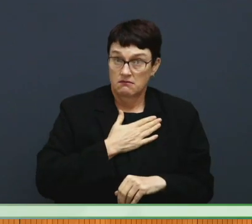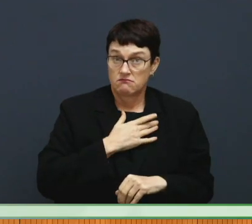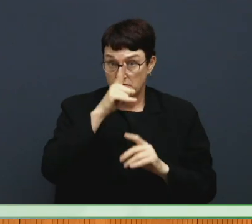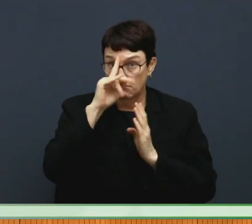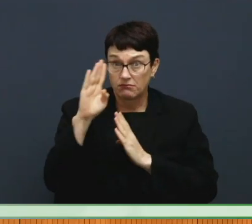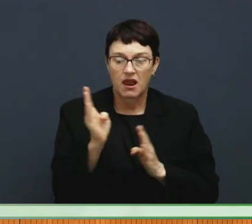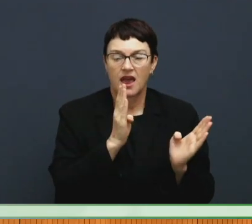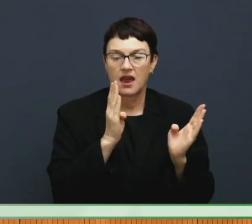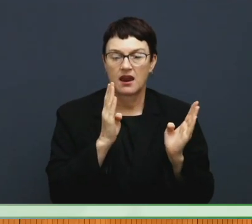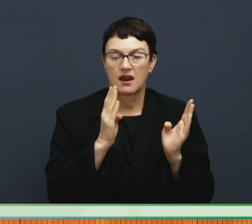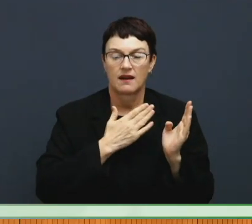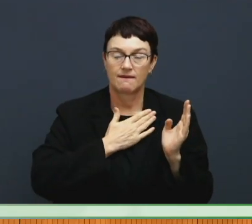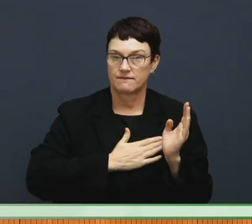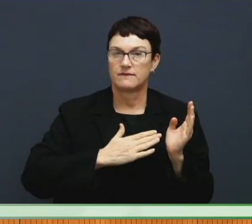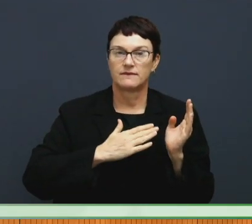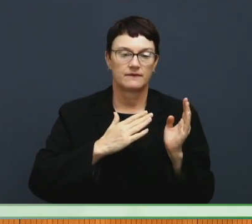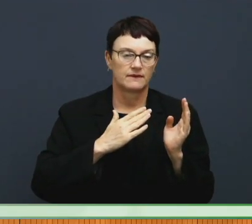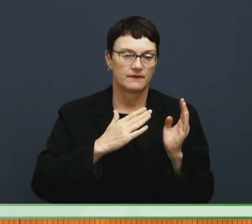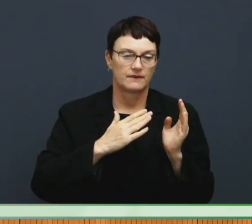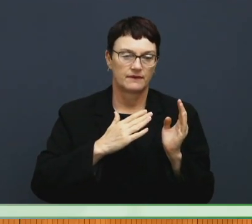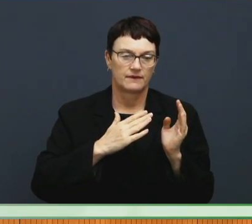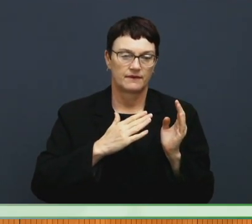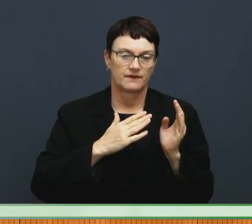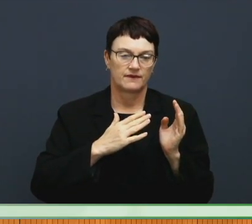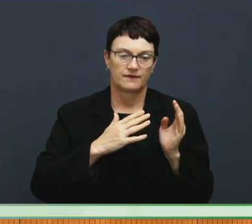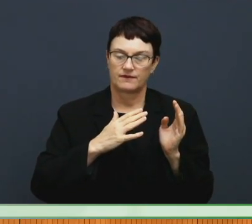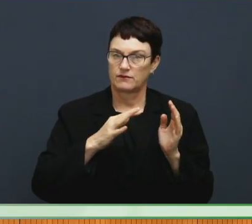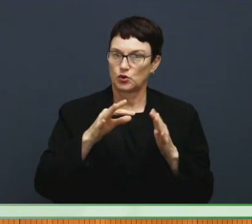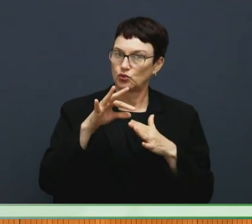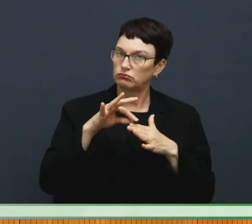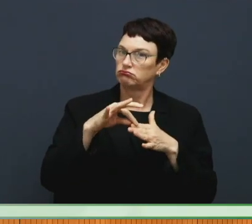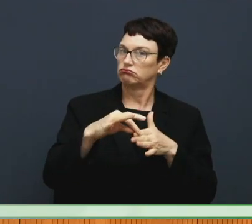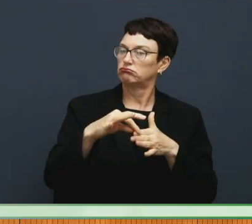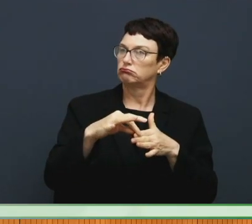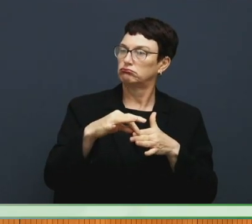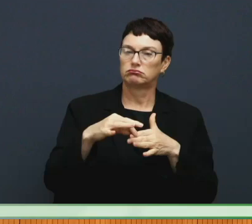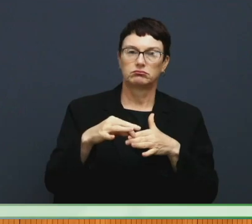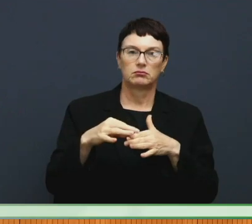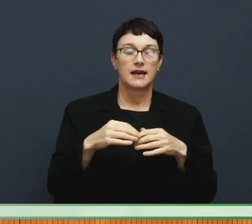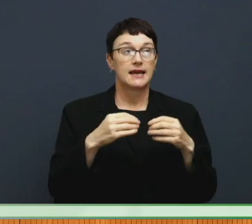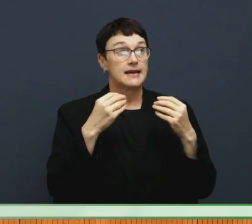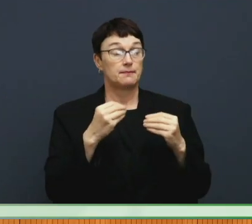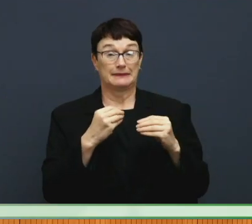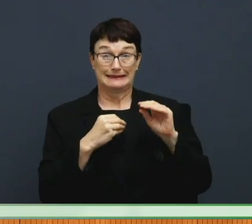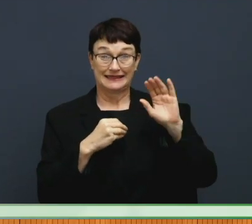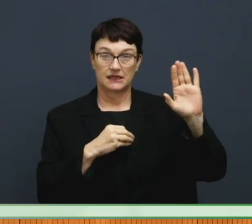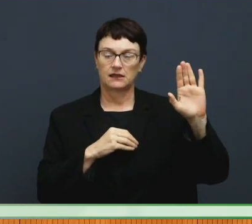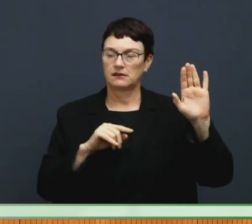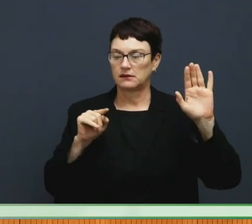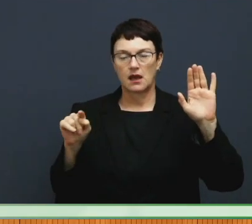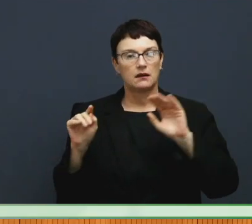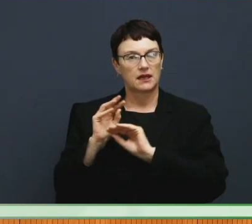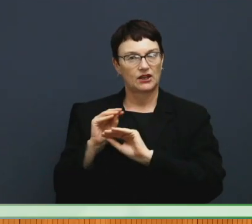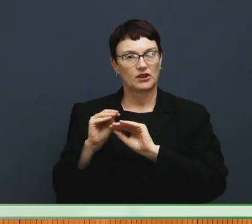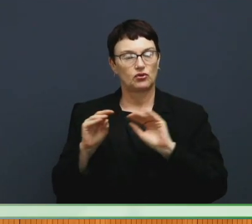lead in establishing an industry education integration community for vocational education of people